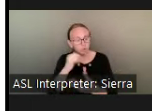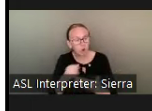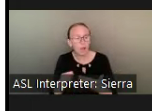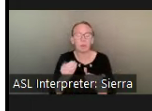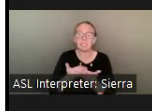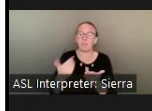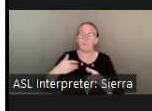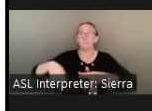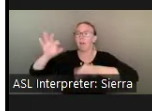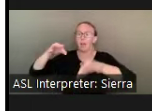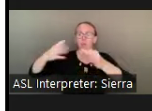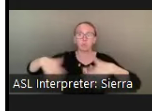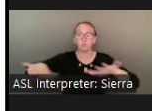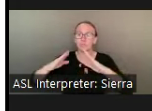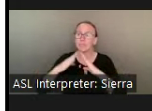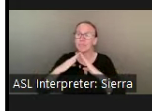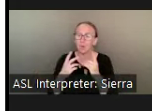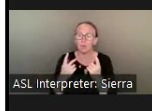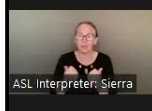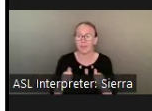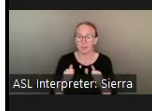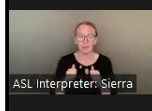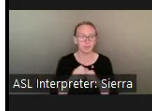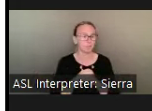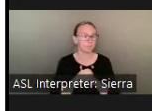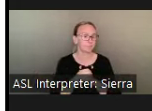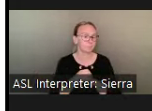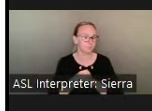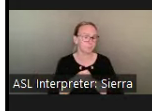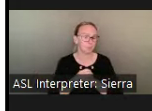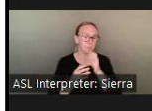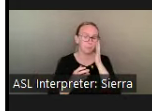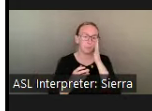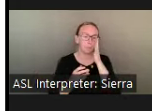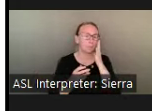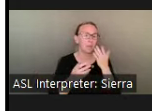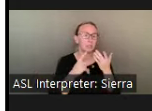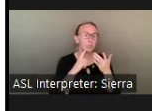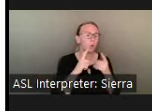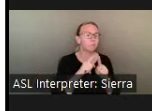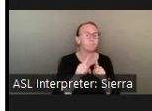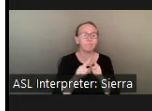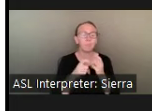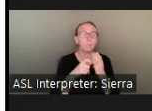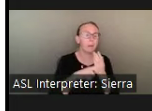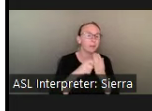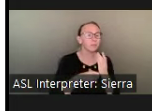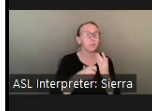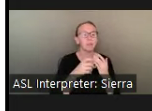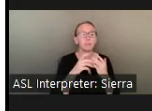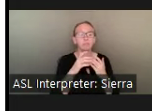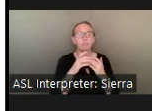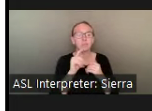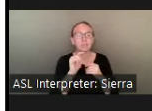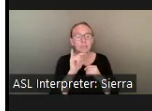town or anything like that. So failed attempts at prints, magazines, and then other things I made were